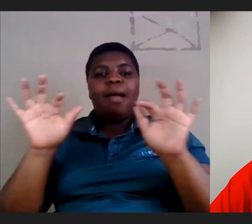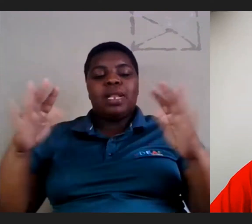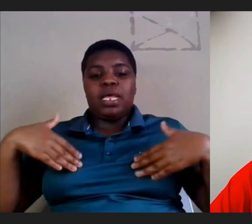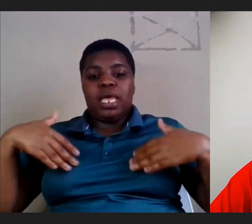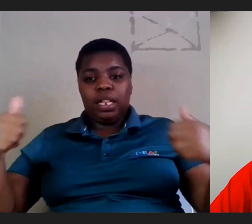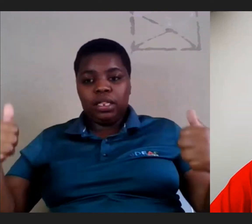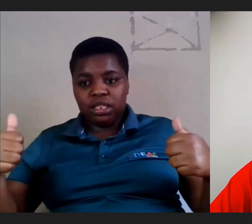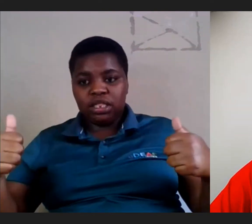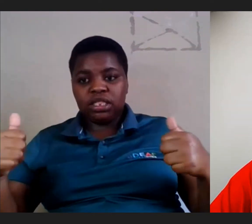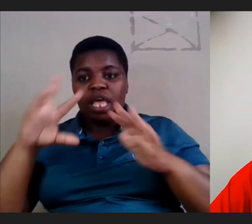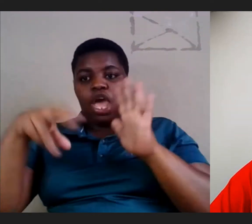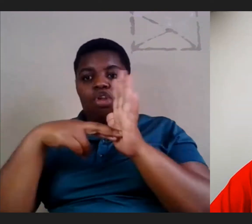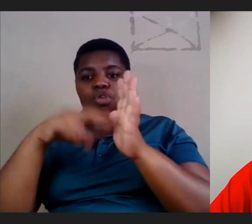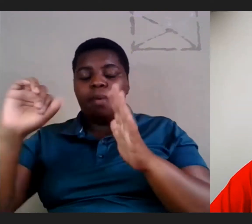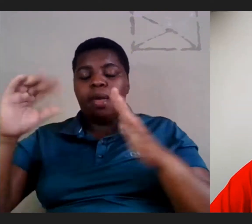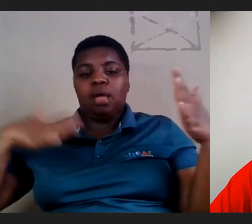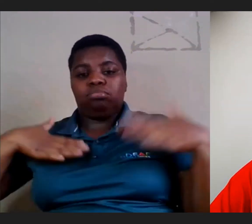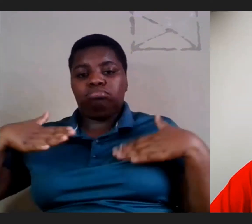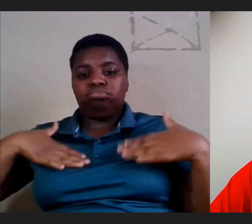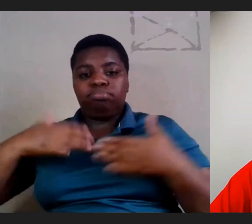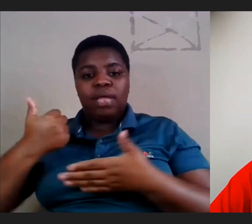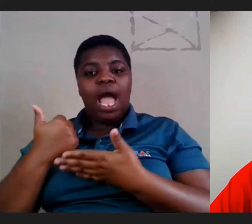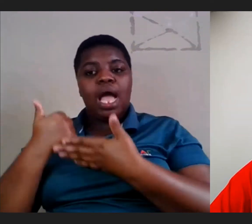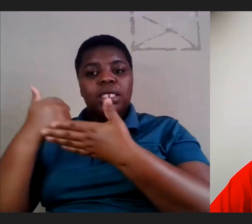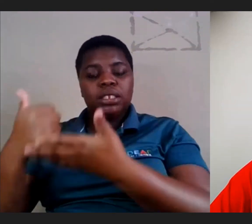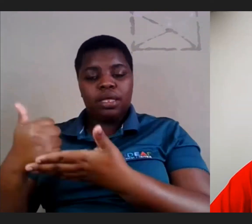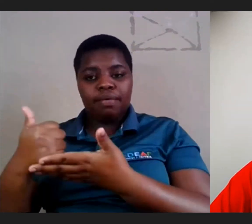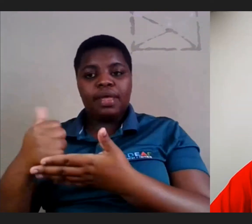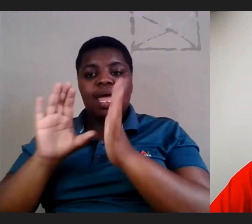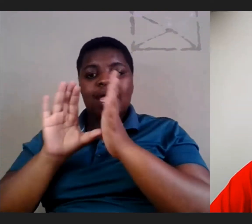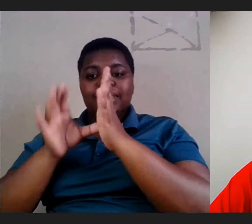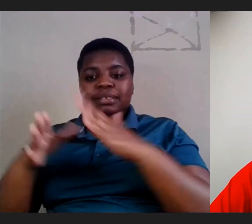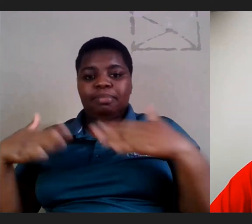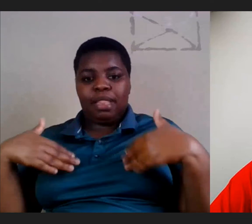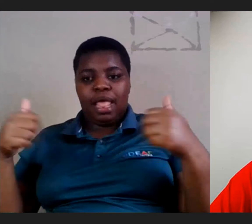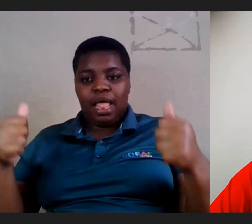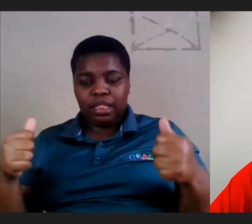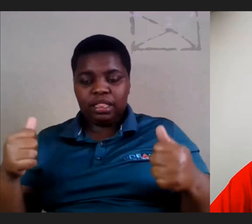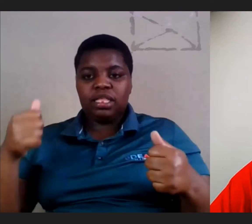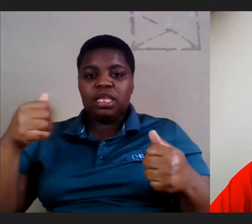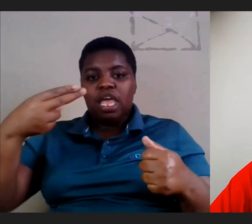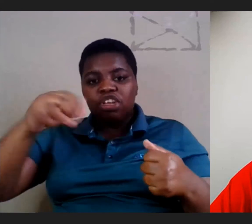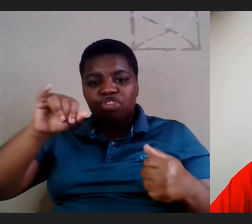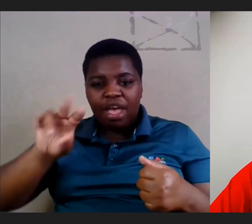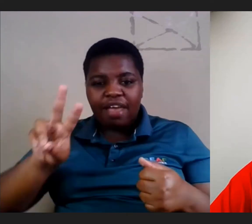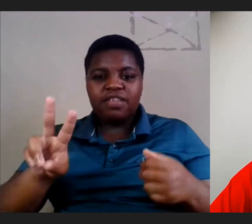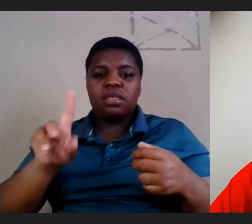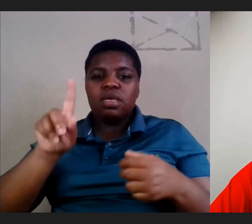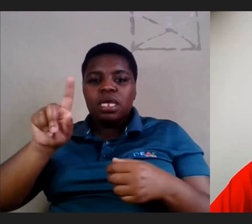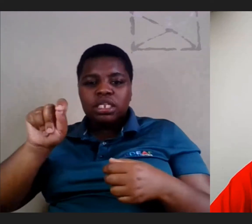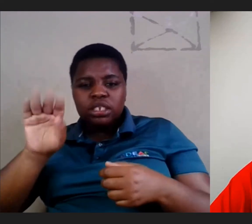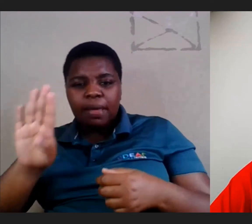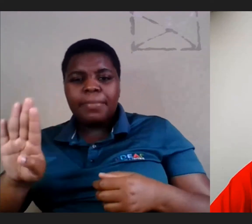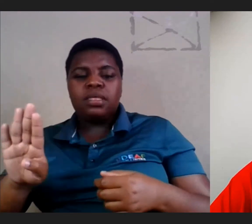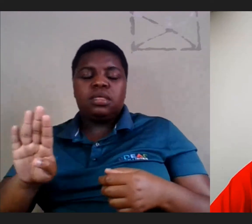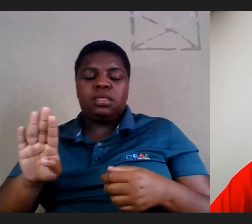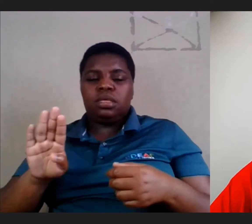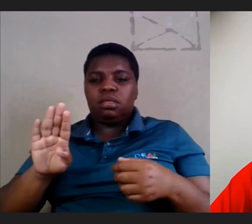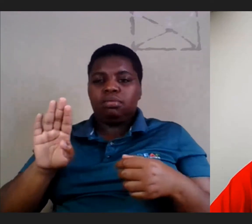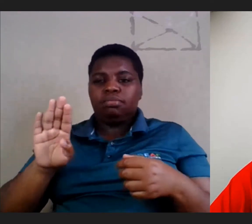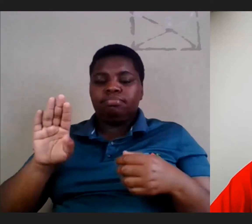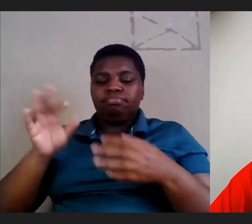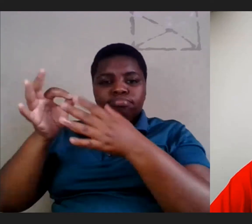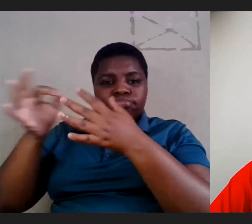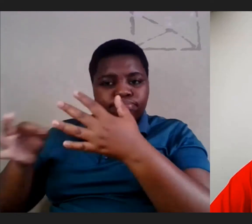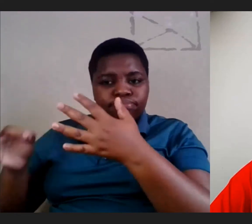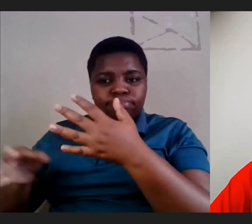her role as an administrative assistant, disability health, HIV, TB, NCDs, alongside Dr.